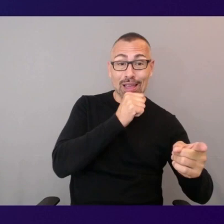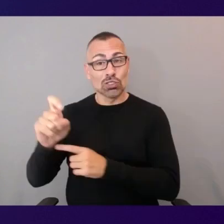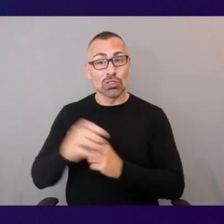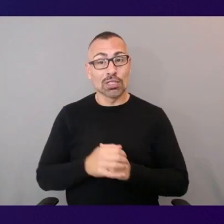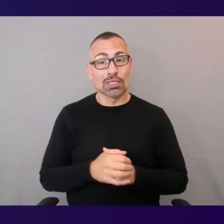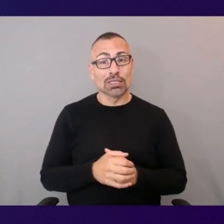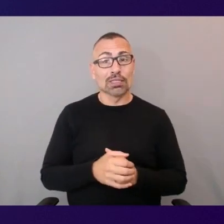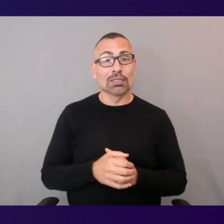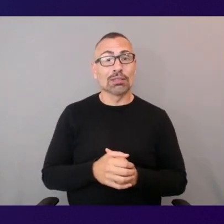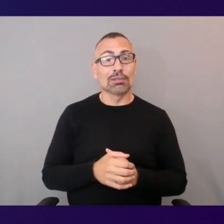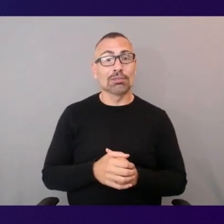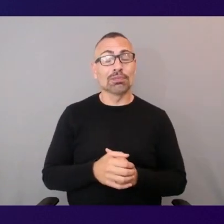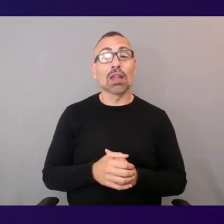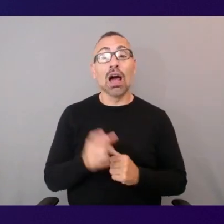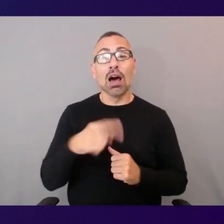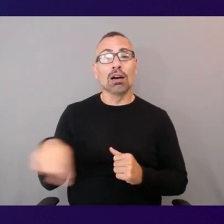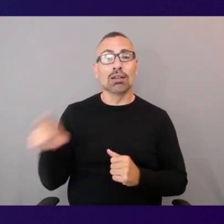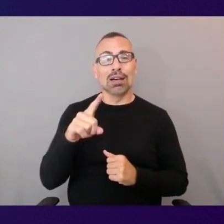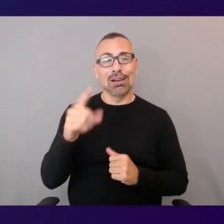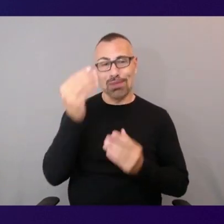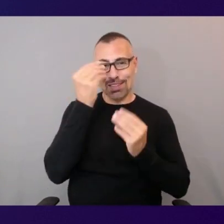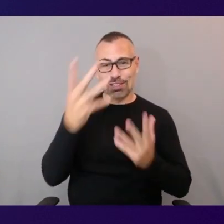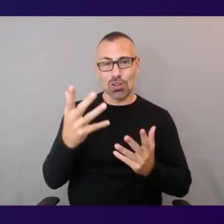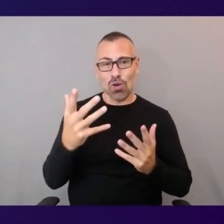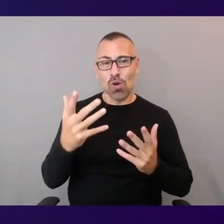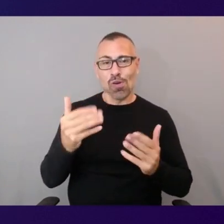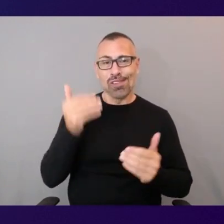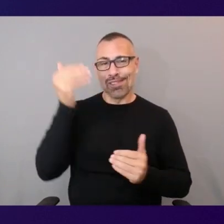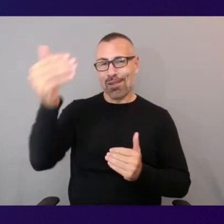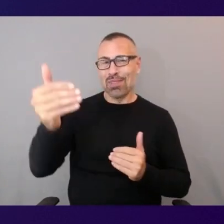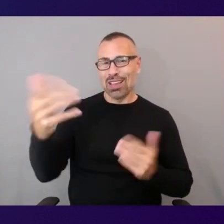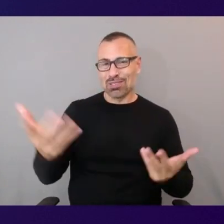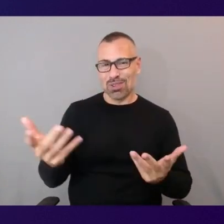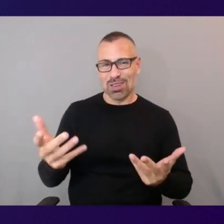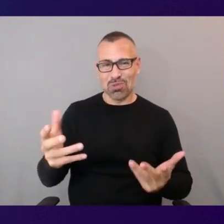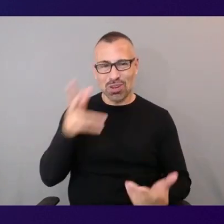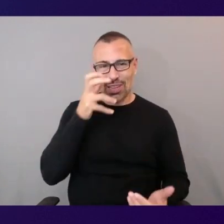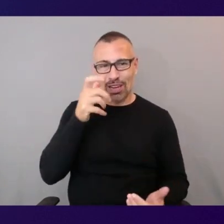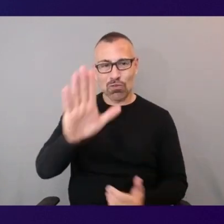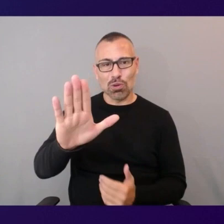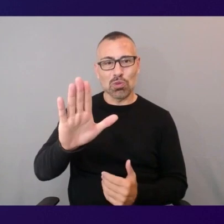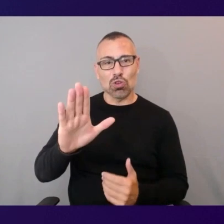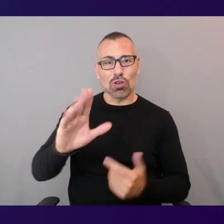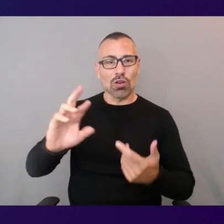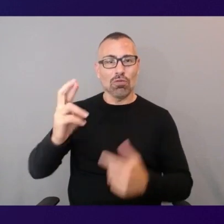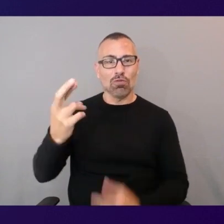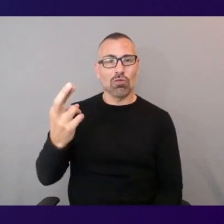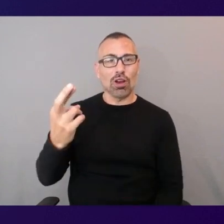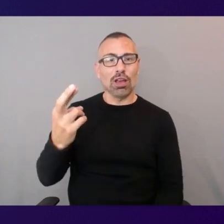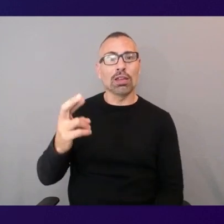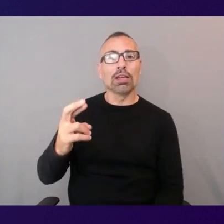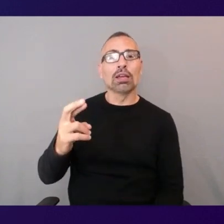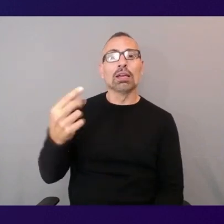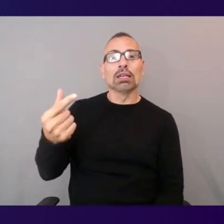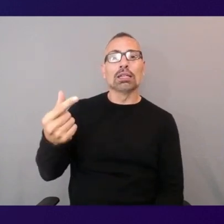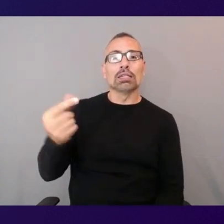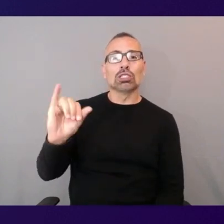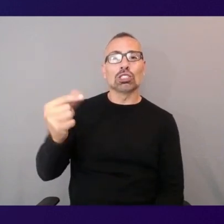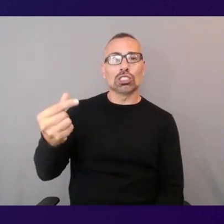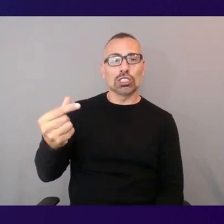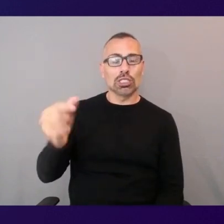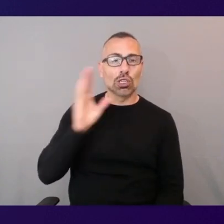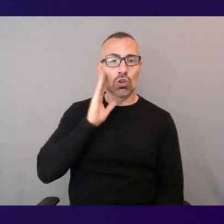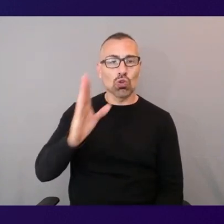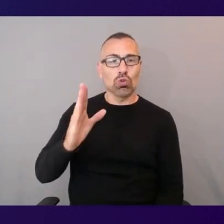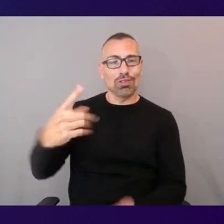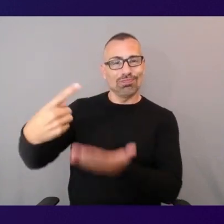spoilers for the rest of the day. I believe we're going to hear from your buddy Gigi. Yeah. About WorkSpot specifically a little later on. Yeah, she has an